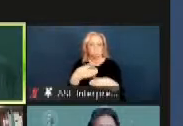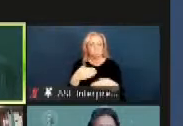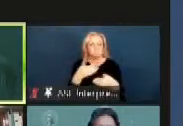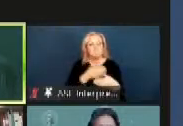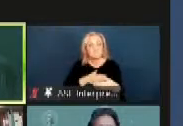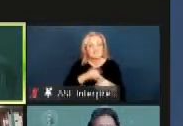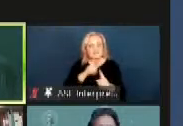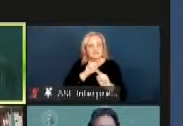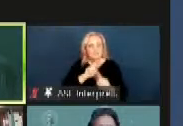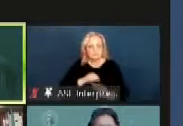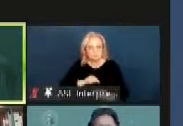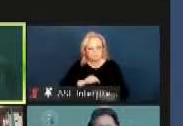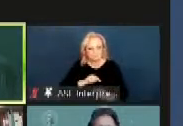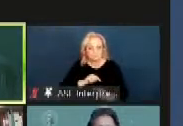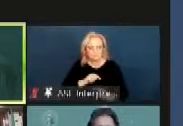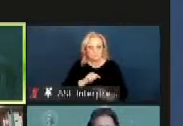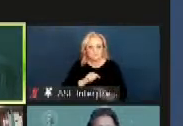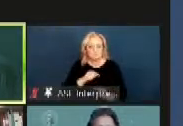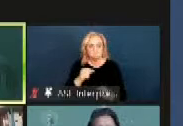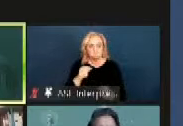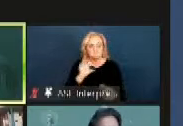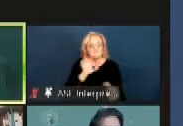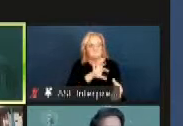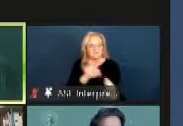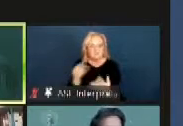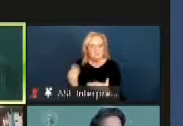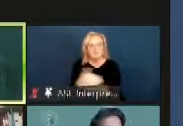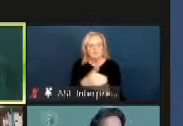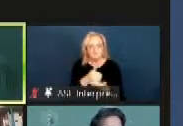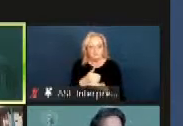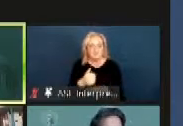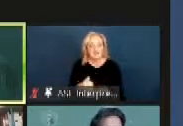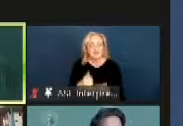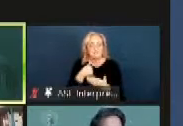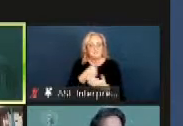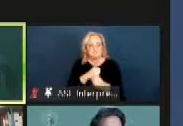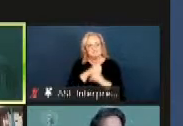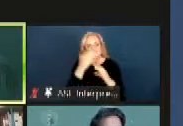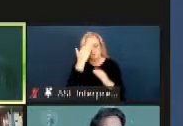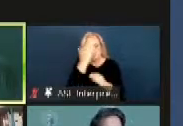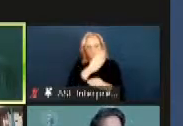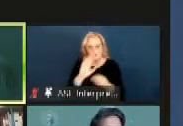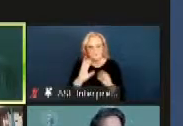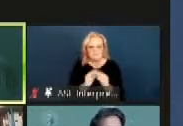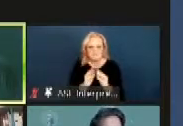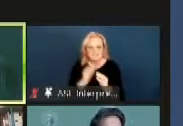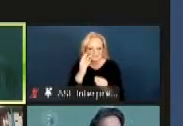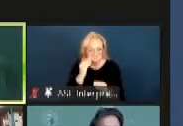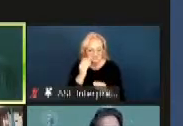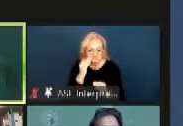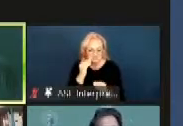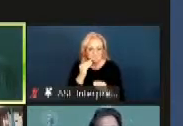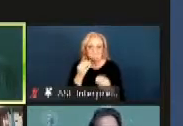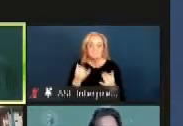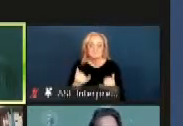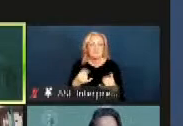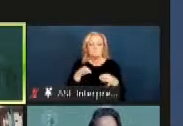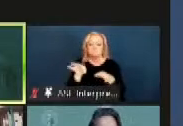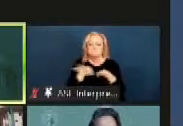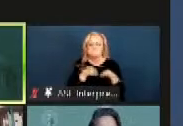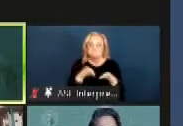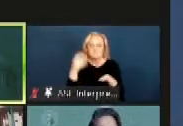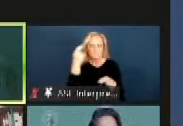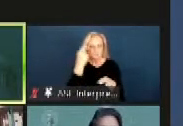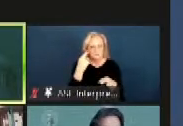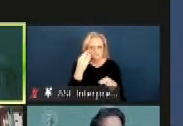survey. This will provide us with meaningful feedback about your meeting experience. With that, I want to share about the purpose of our meeting today